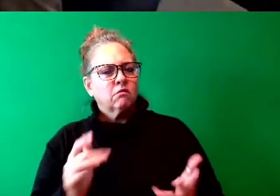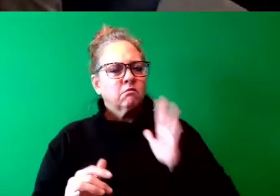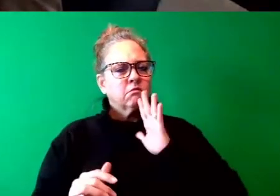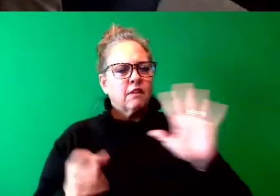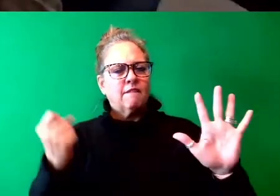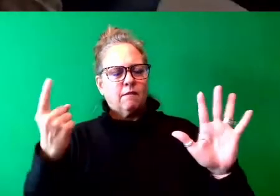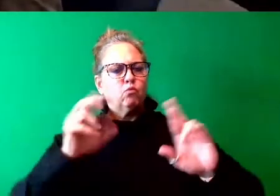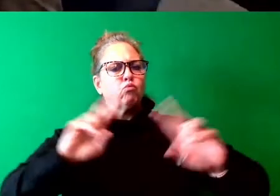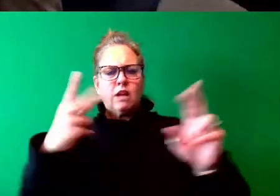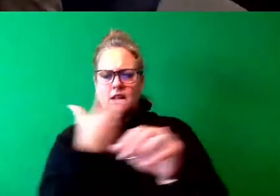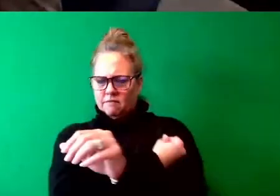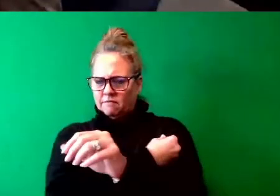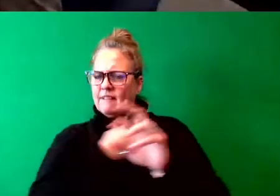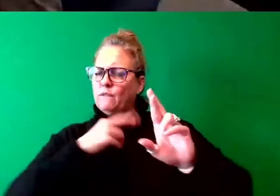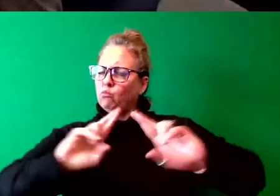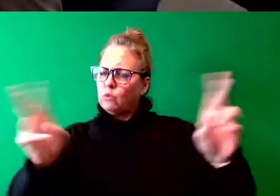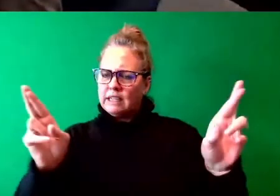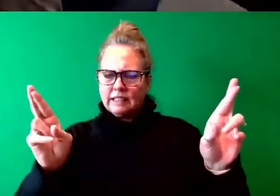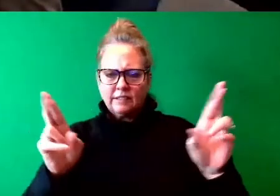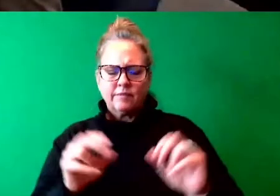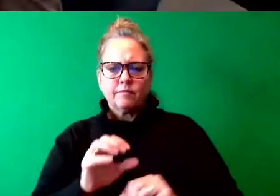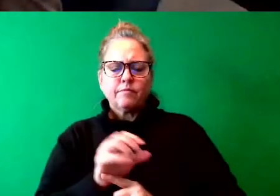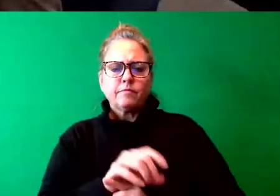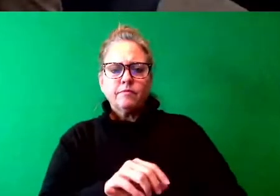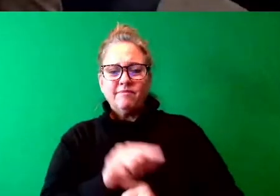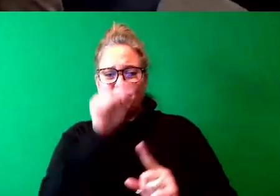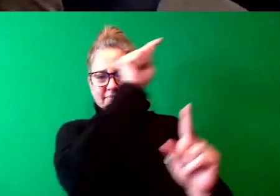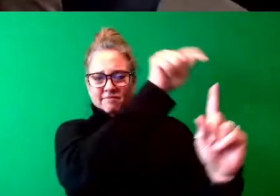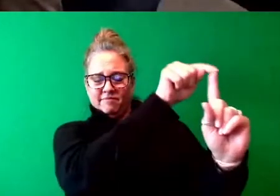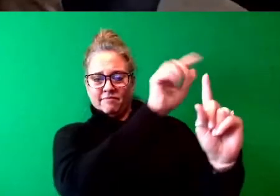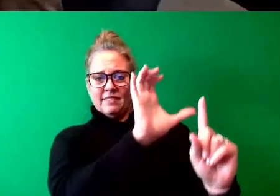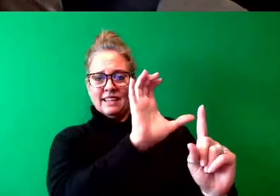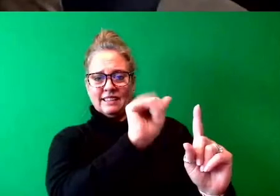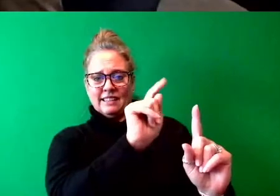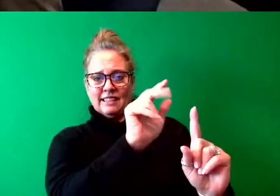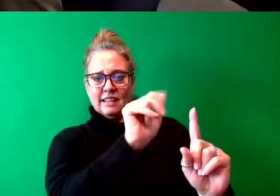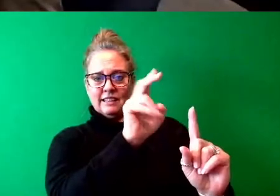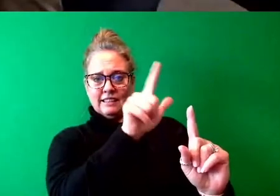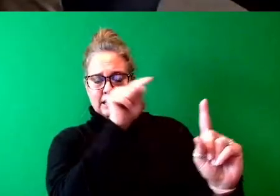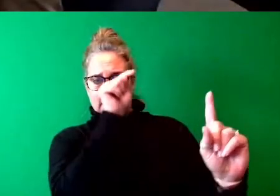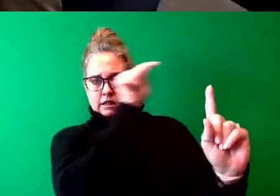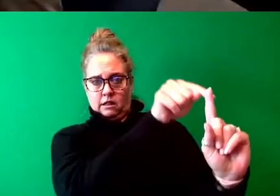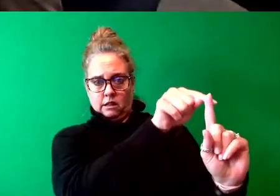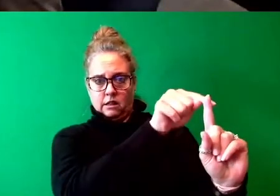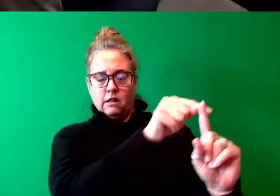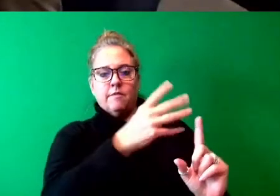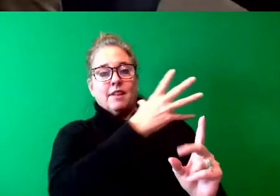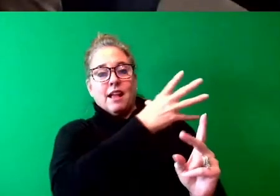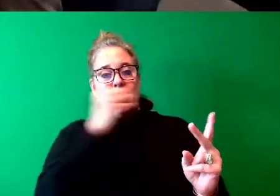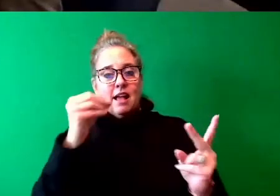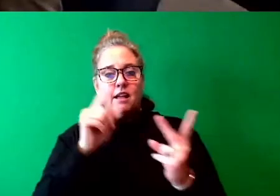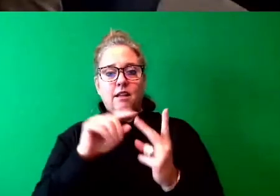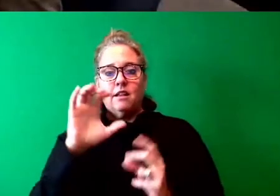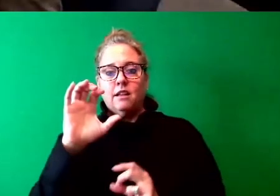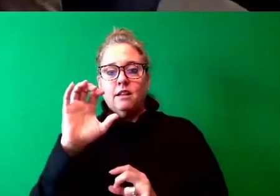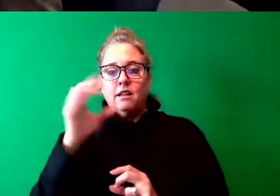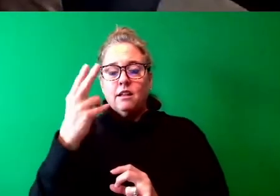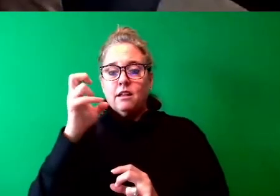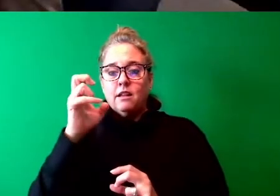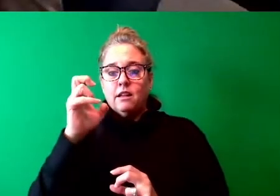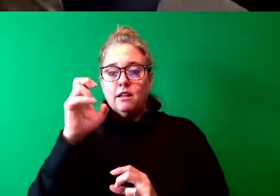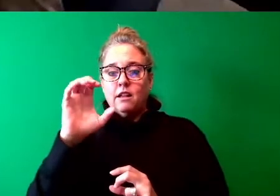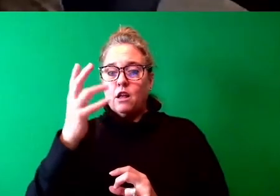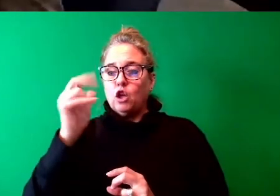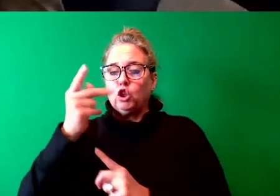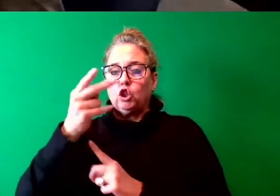sites, the Citadel and Chapel Hills, because we want to have options. But we do know that